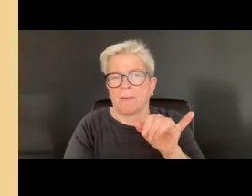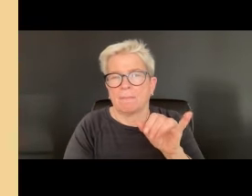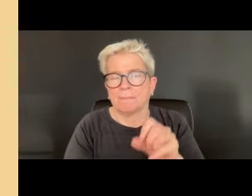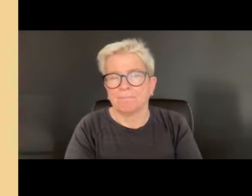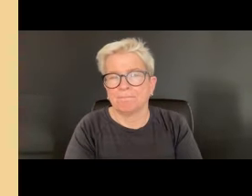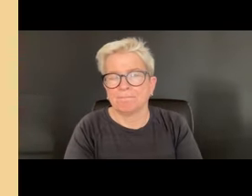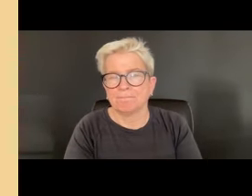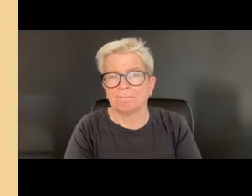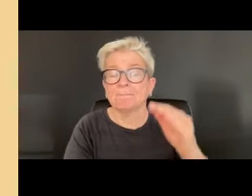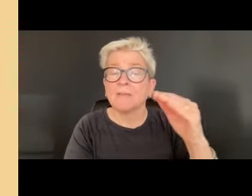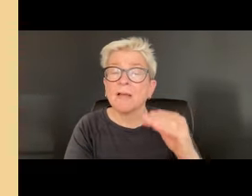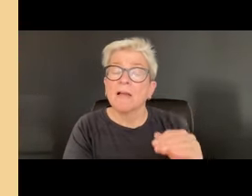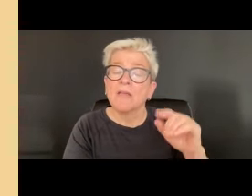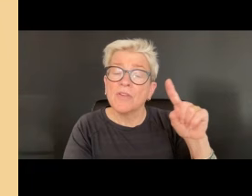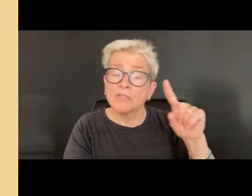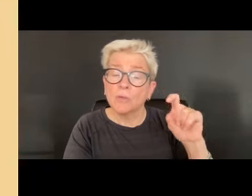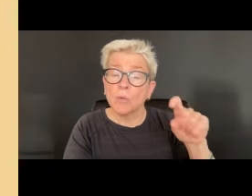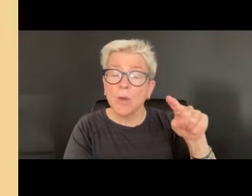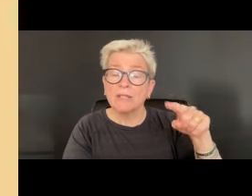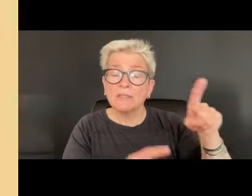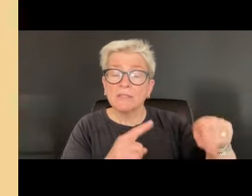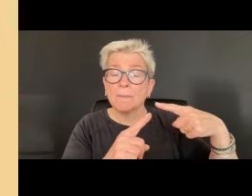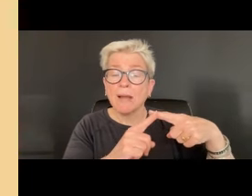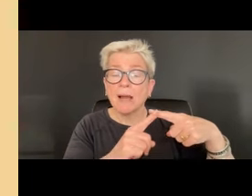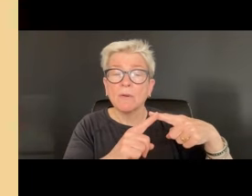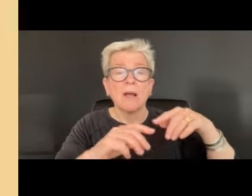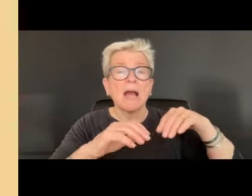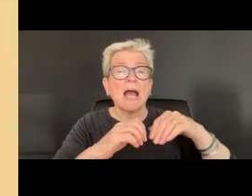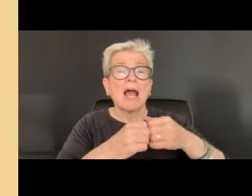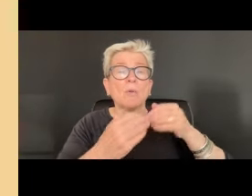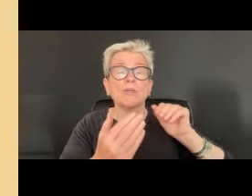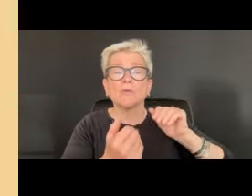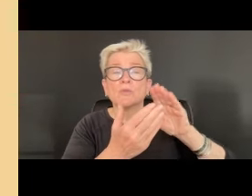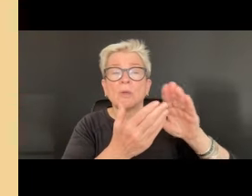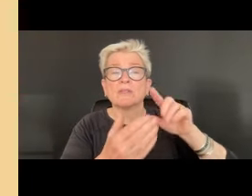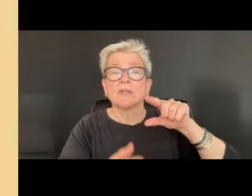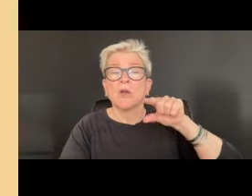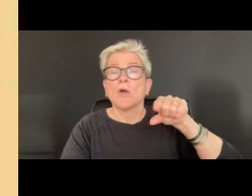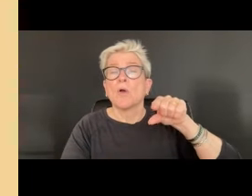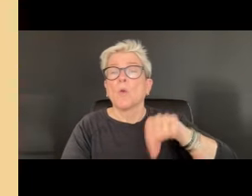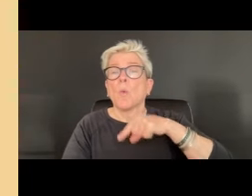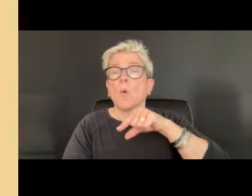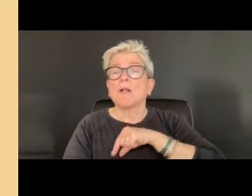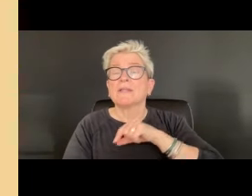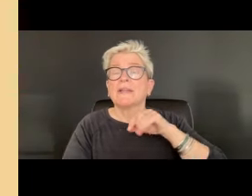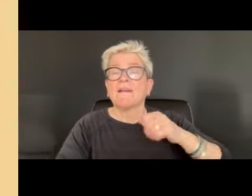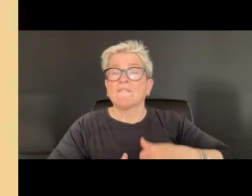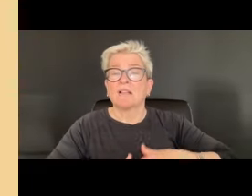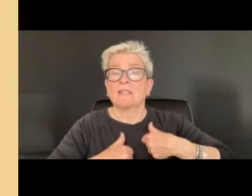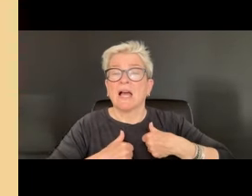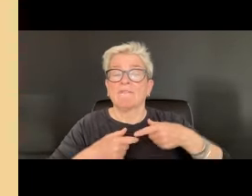There's a question about how are you addressing quality of life issues while increasing density?